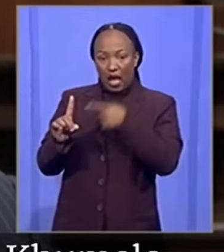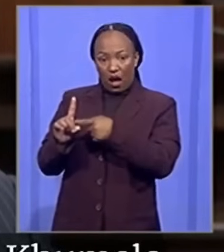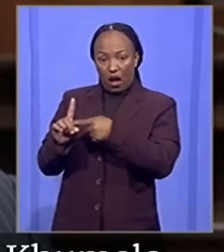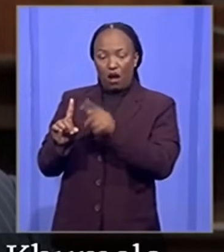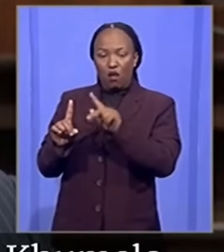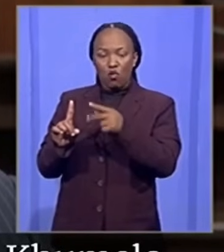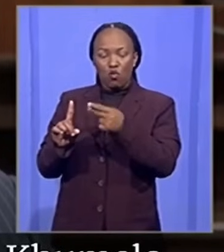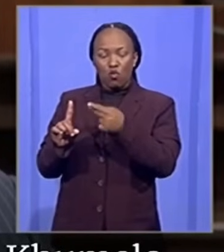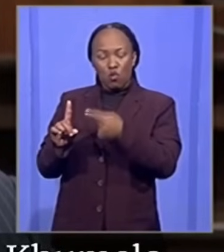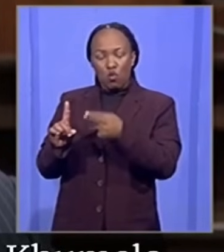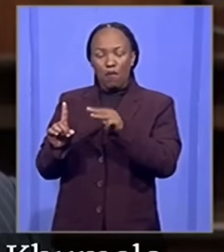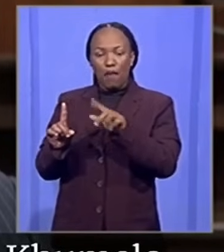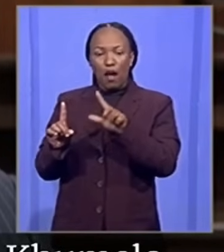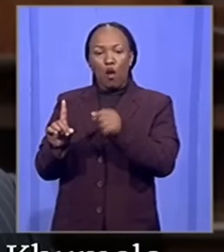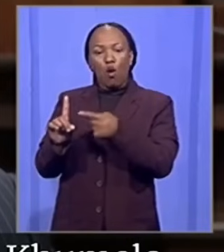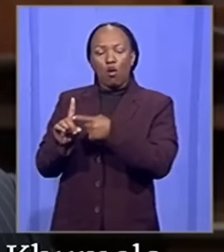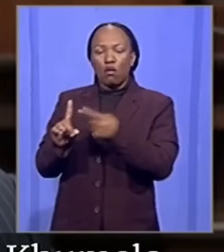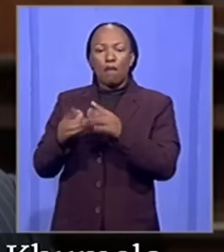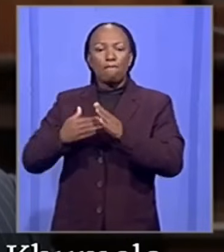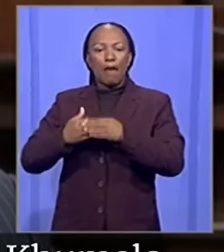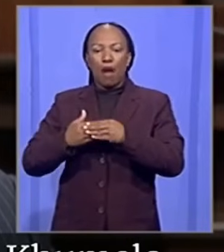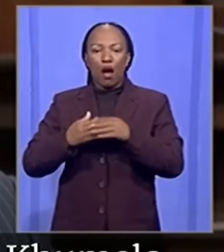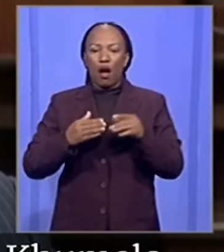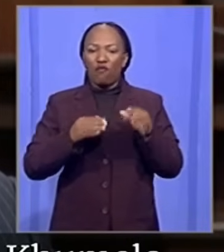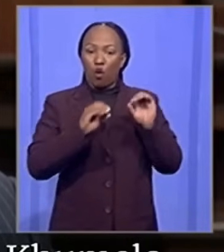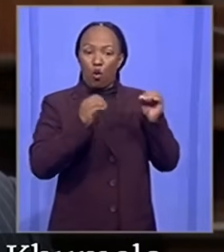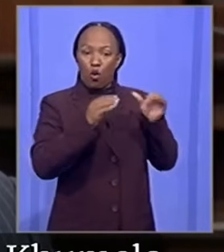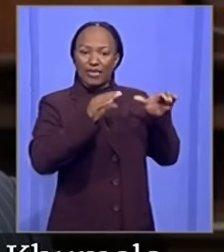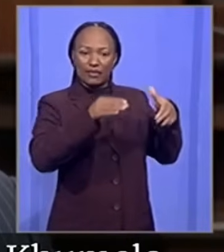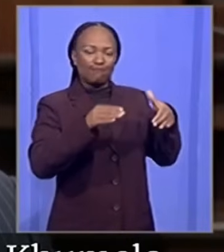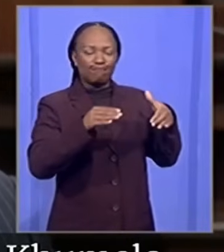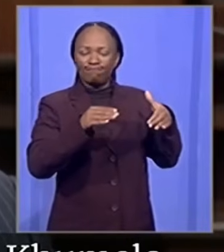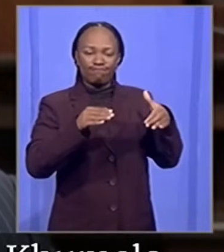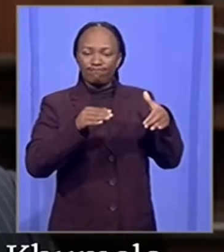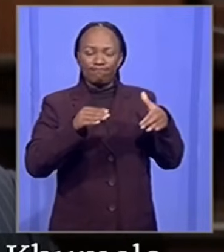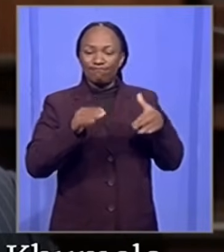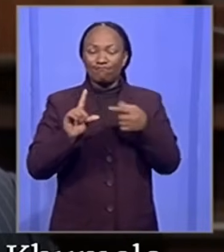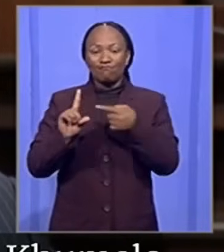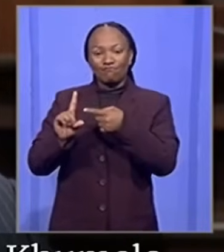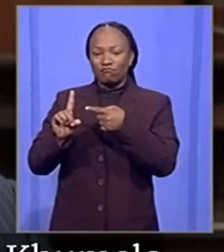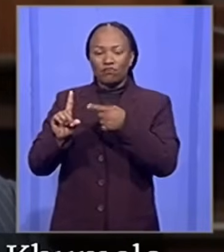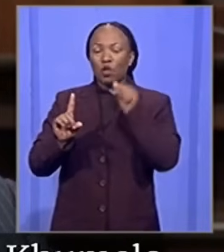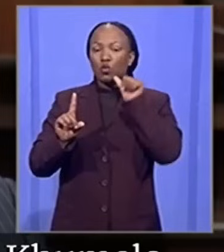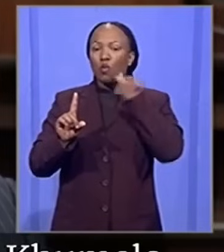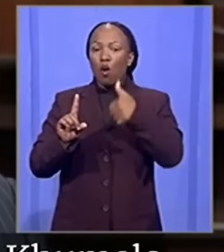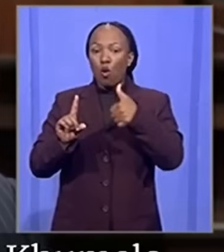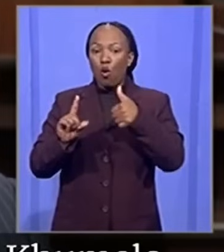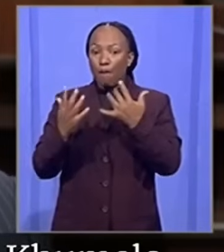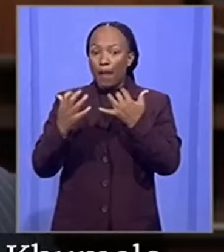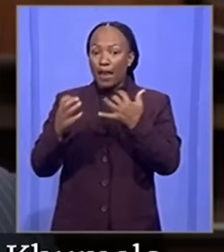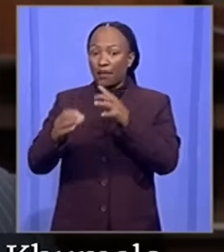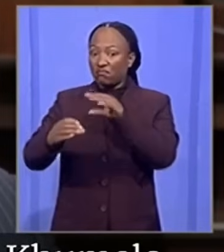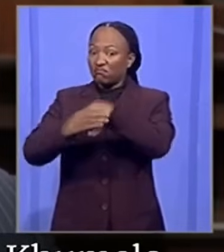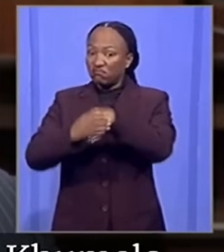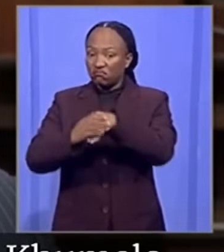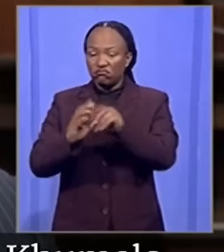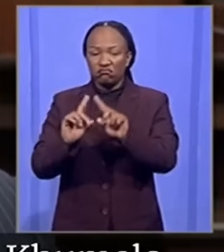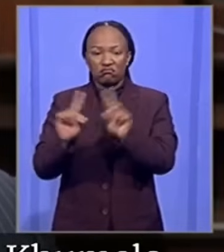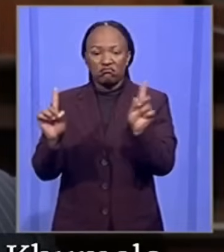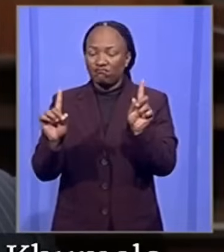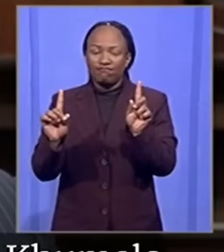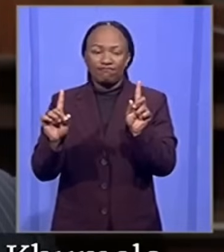of Umkhonto wesizwe, and therefore he is not qualified to participate in tomorrow's sitting of Parliament. Can't be a